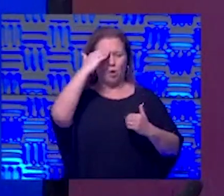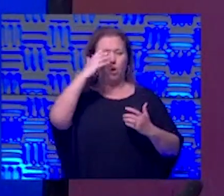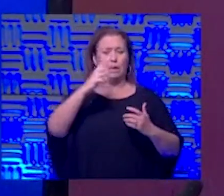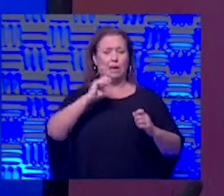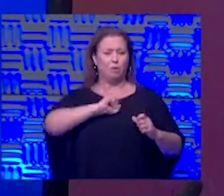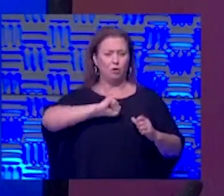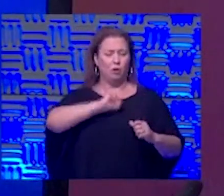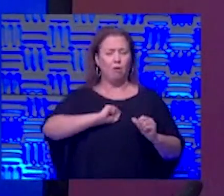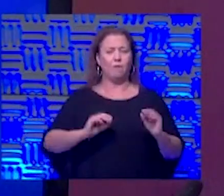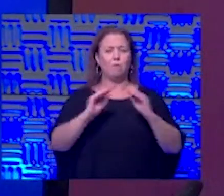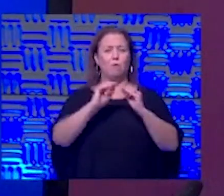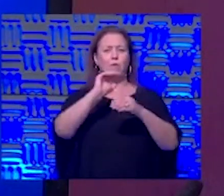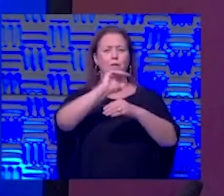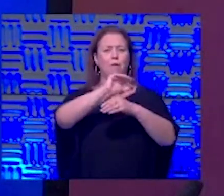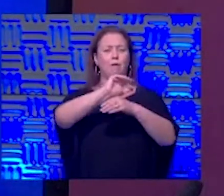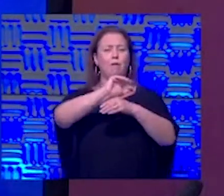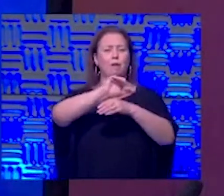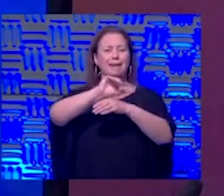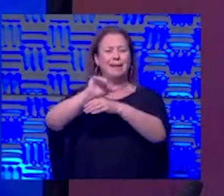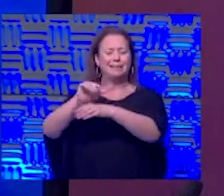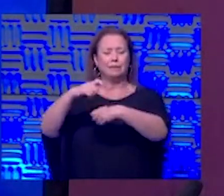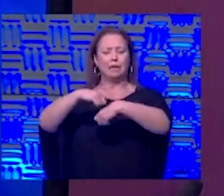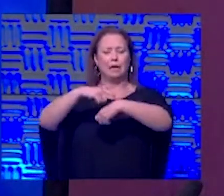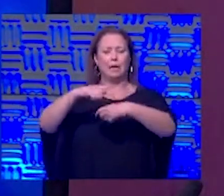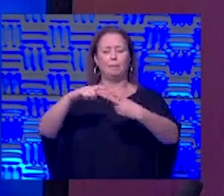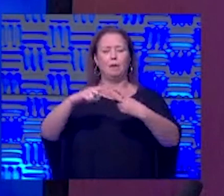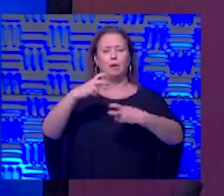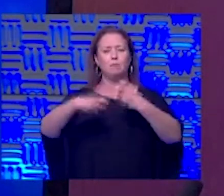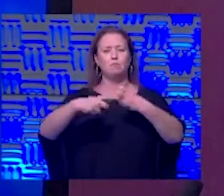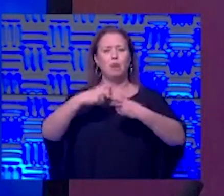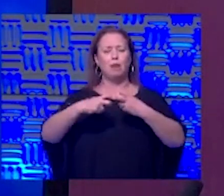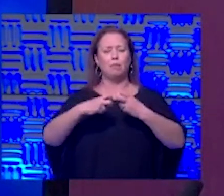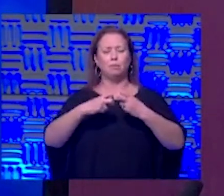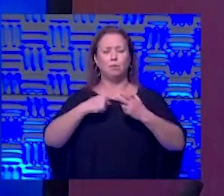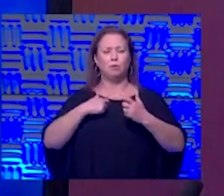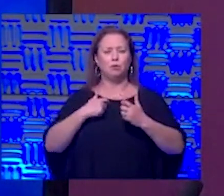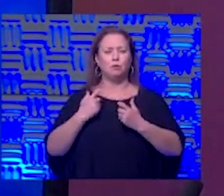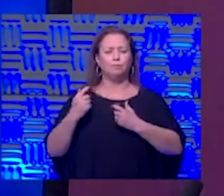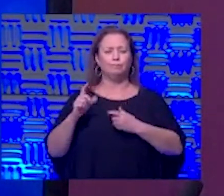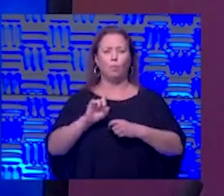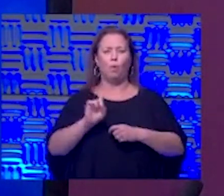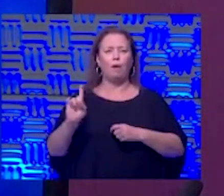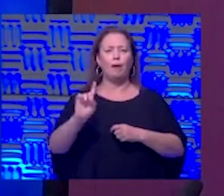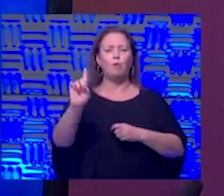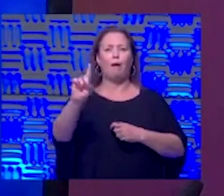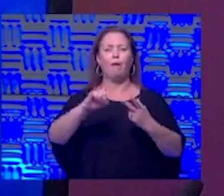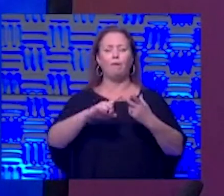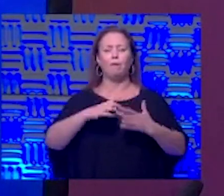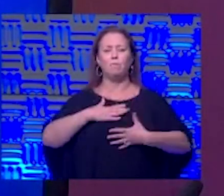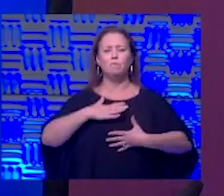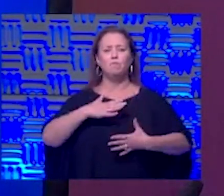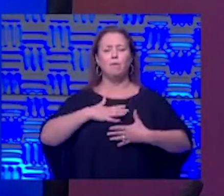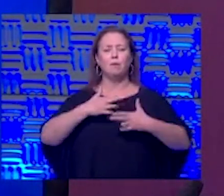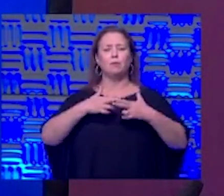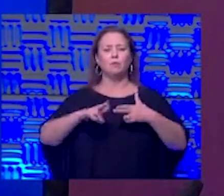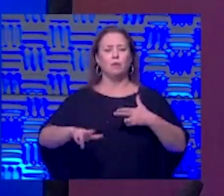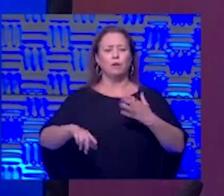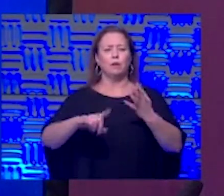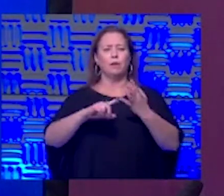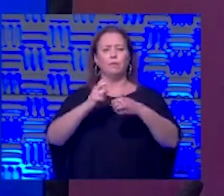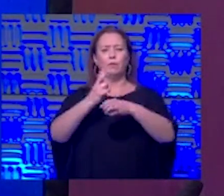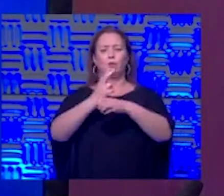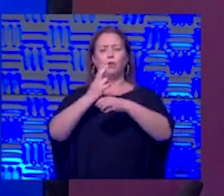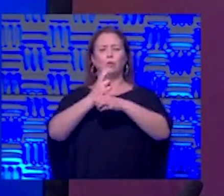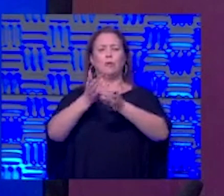they're coughing more at night, if they are having problems with just getting around, if they seem short of breath, if they're using